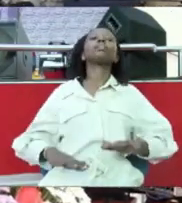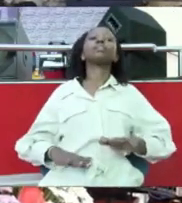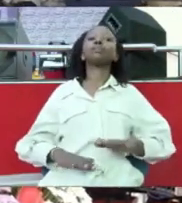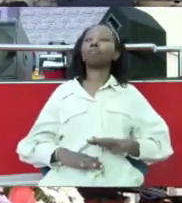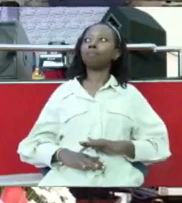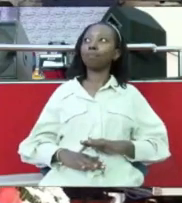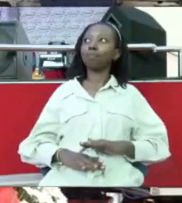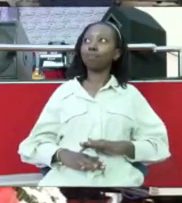Bas.